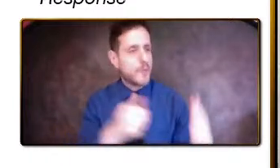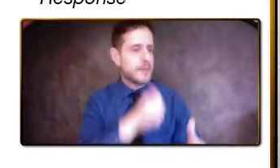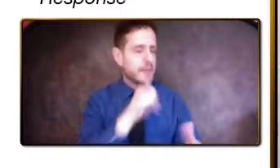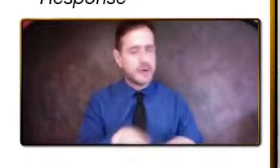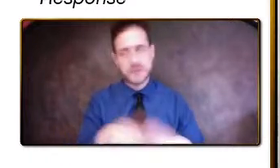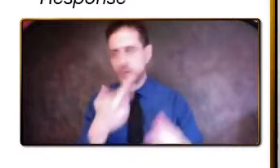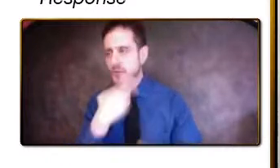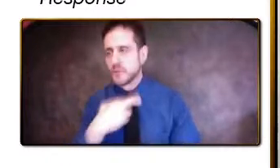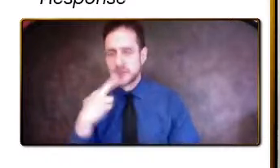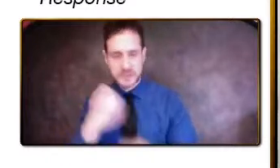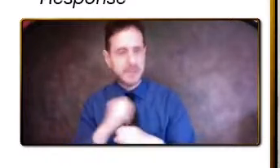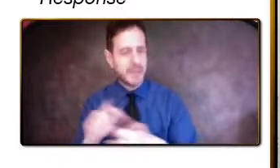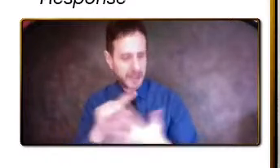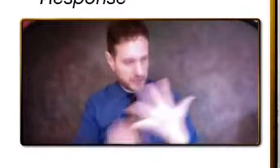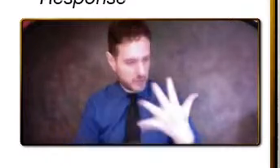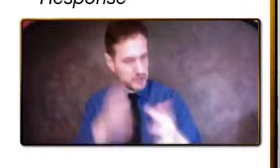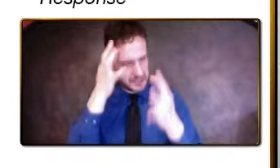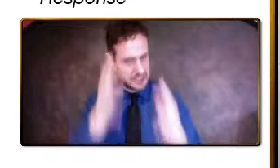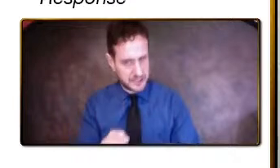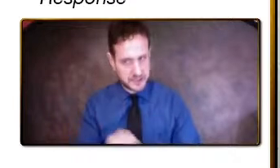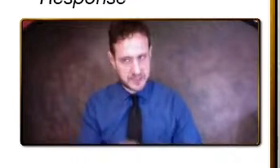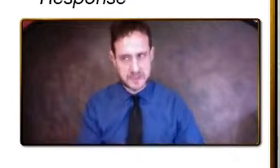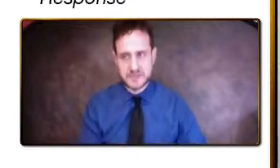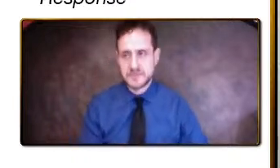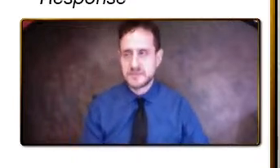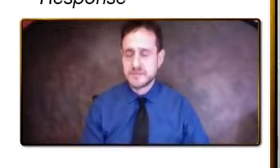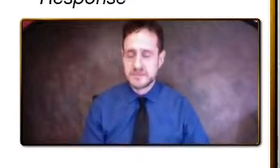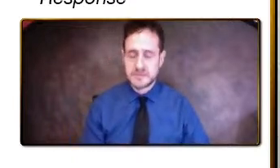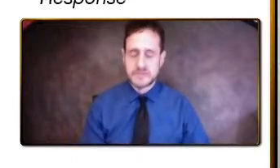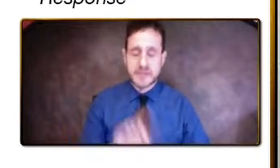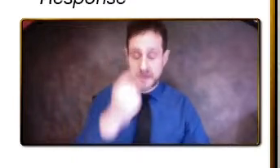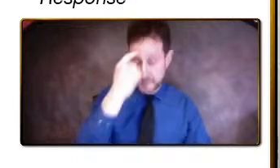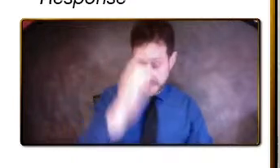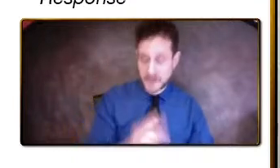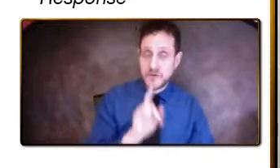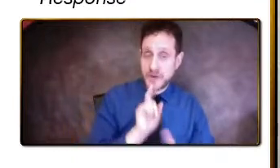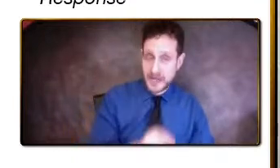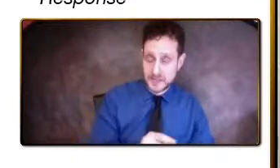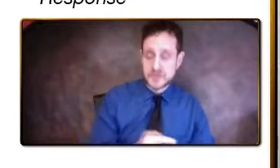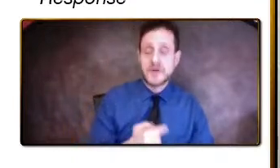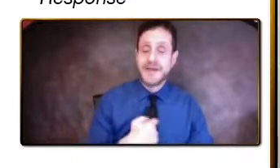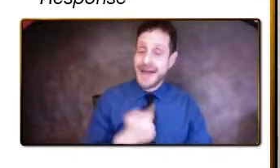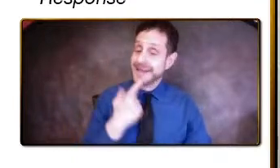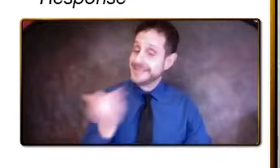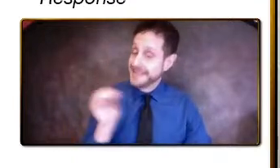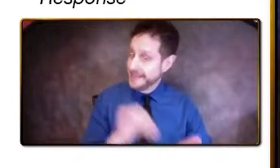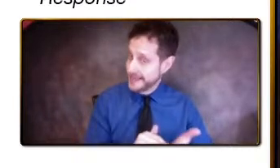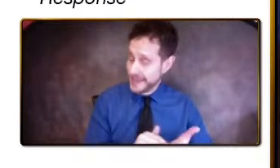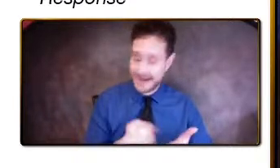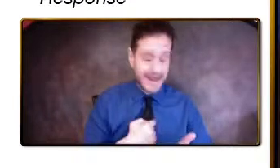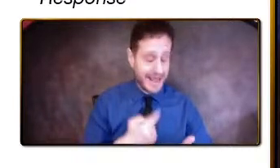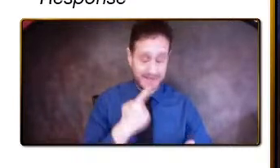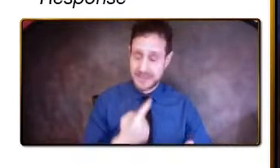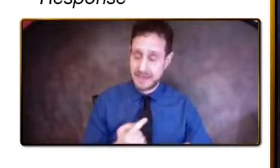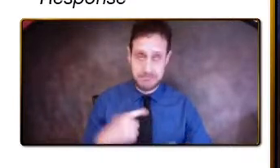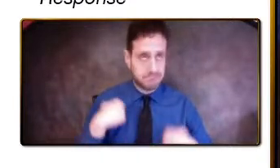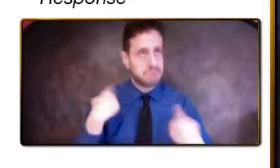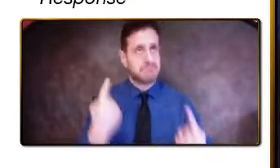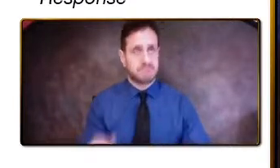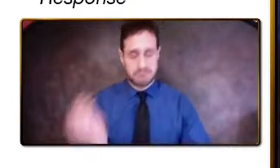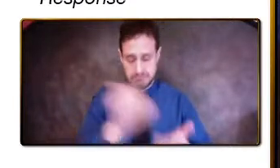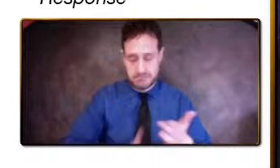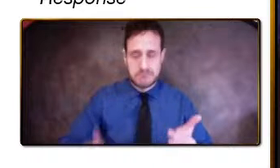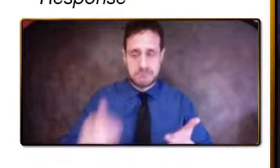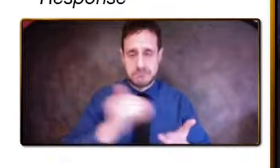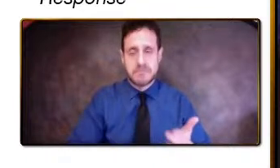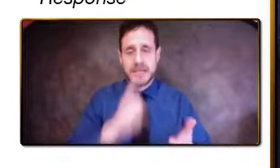like this? Well, I mean, I can repeat myself, and you've heard me say this before, how important it is that